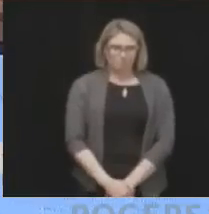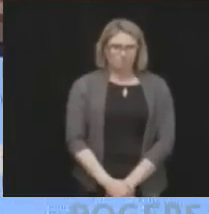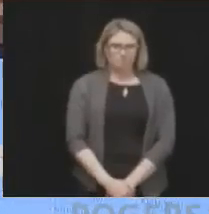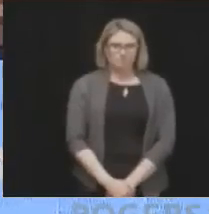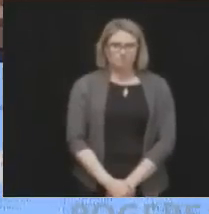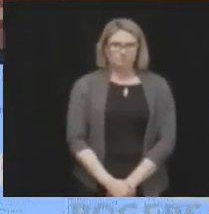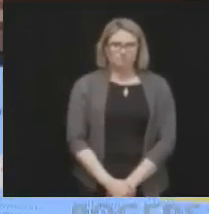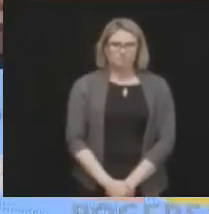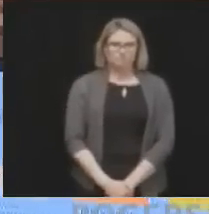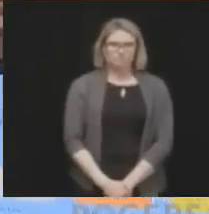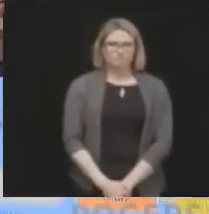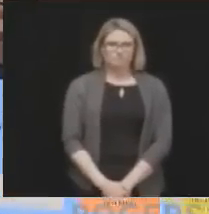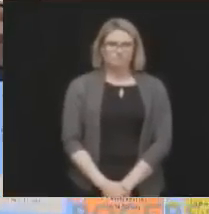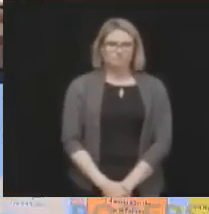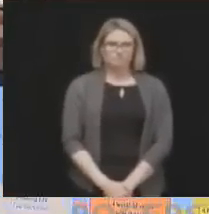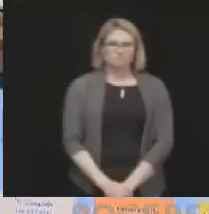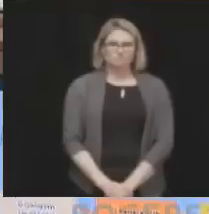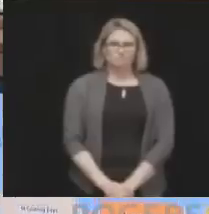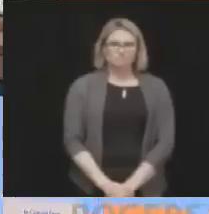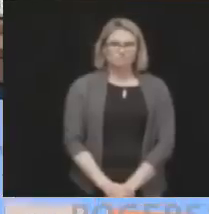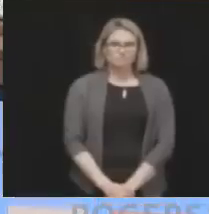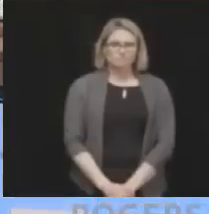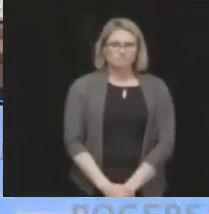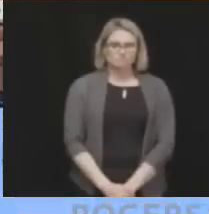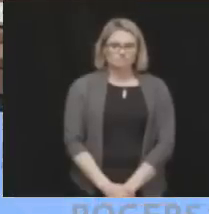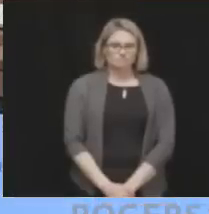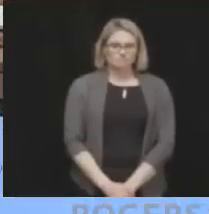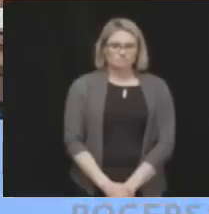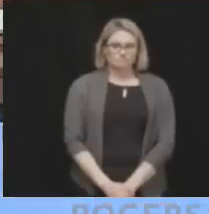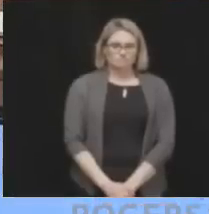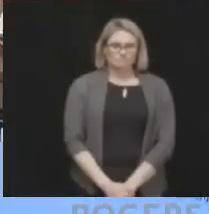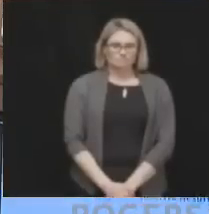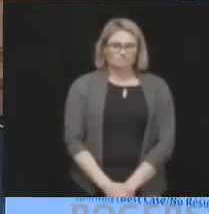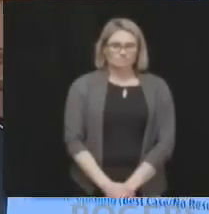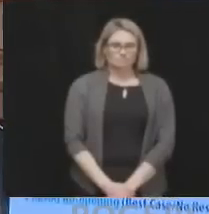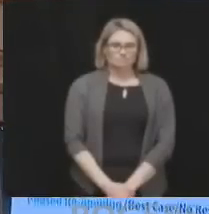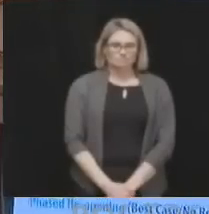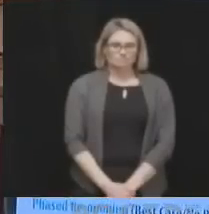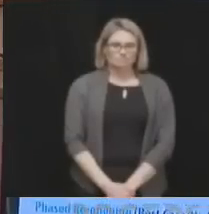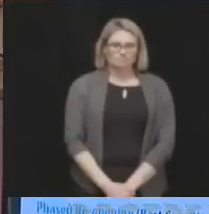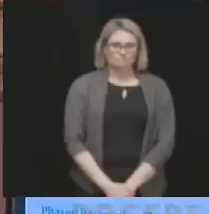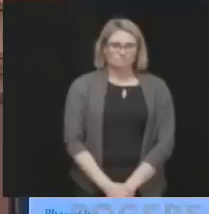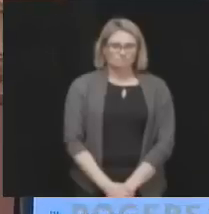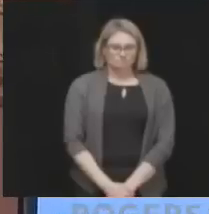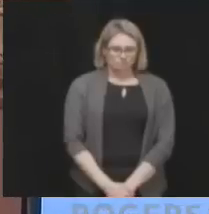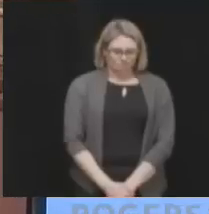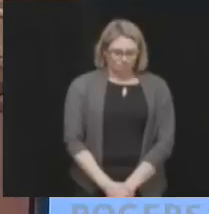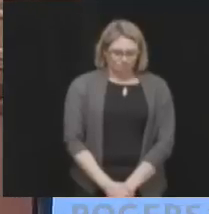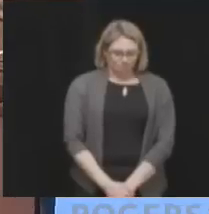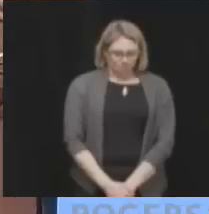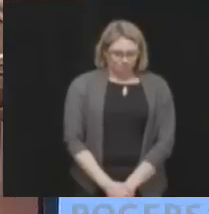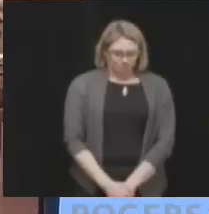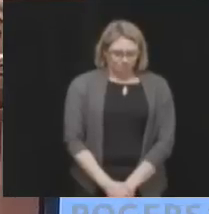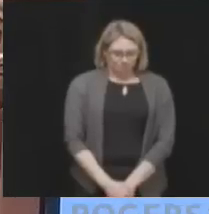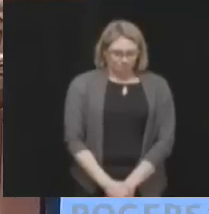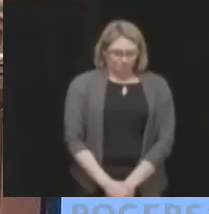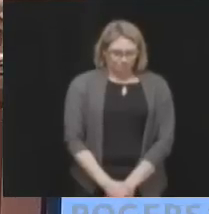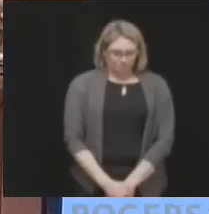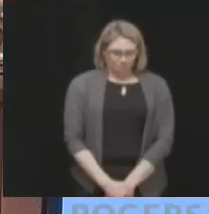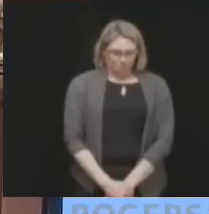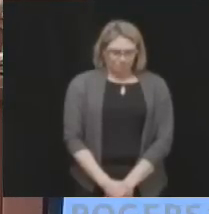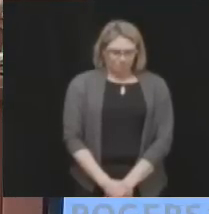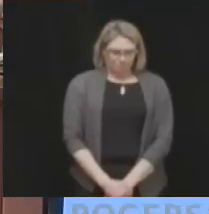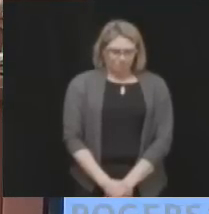Aussi, encore une fois, j'aimerais remercier tous nos médecins, tous nos infirmiers